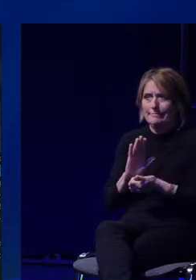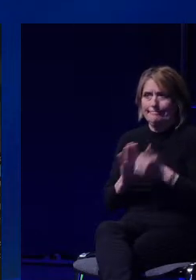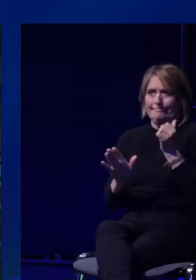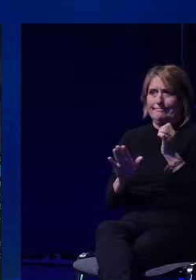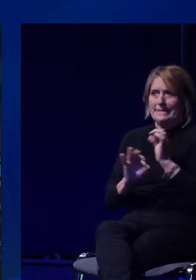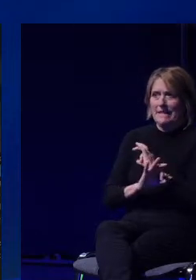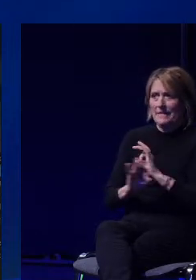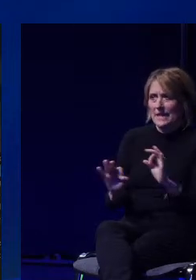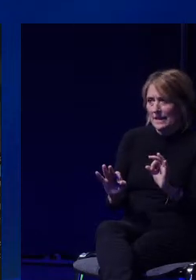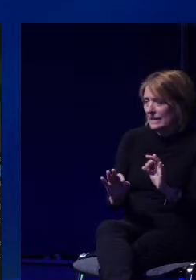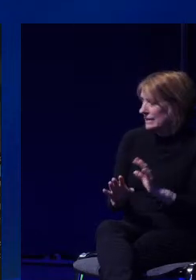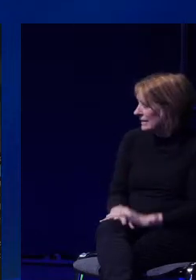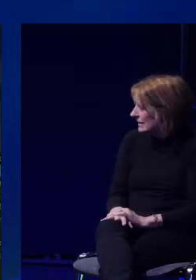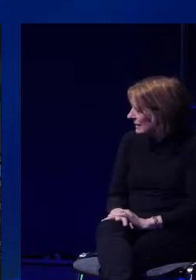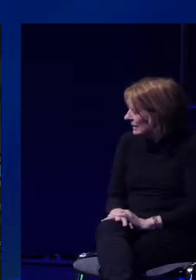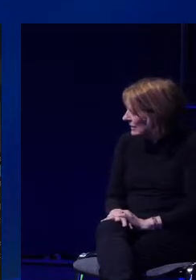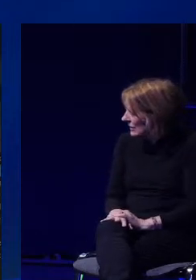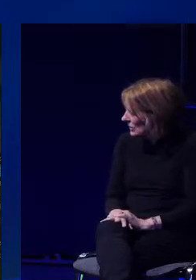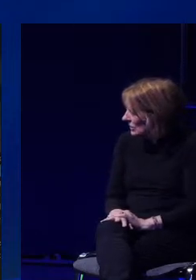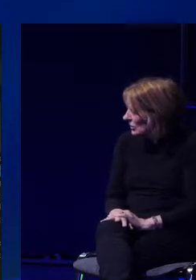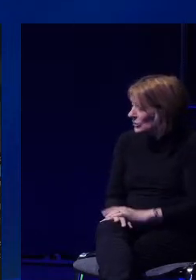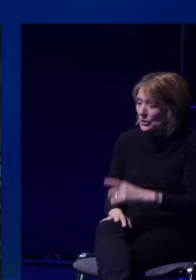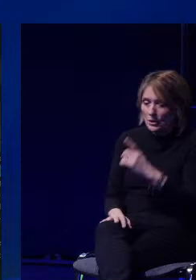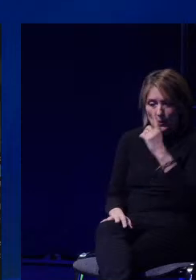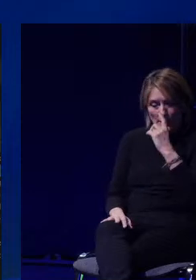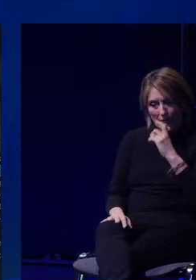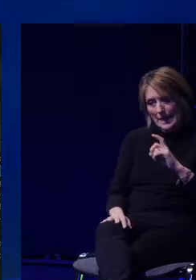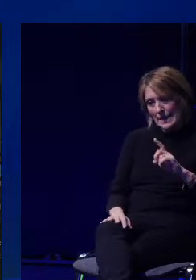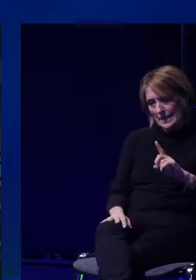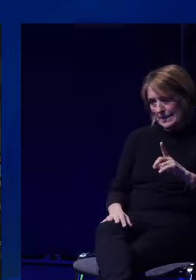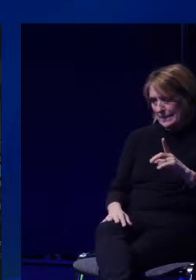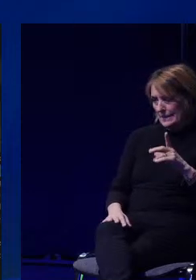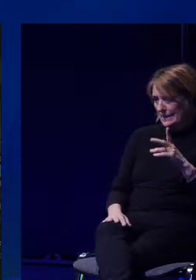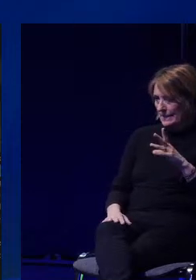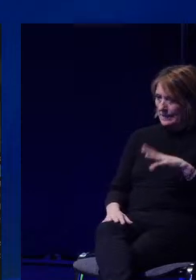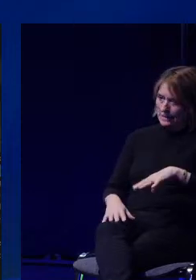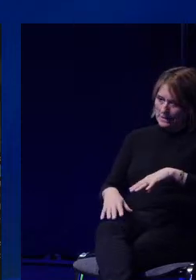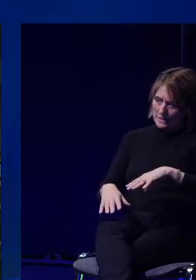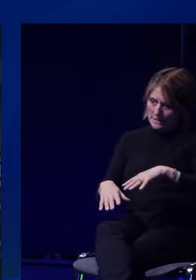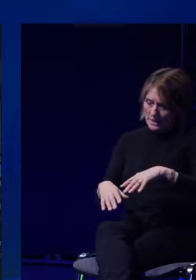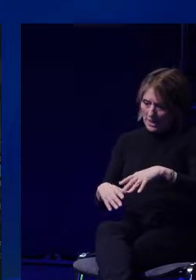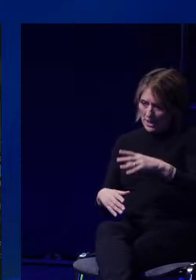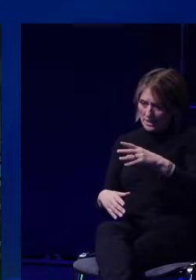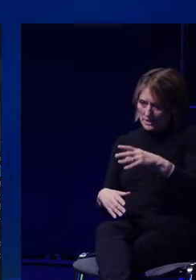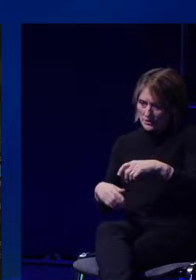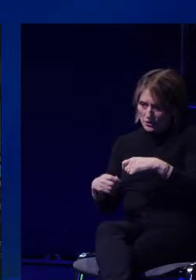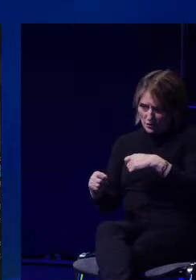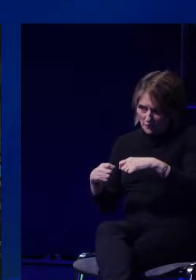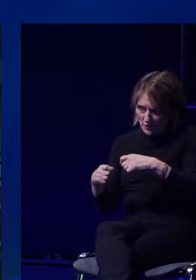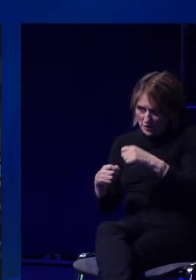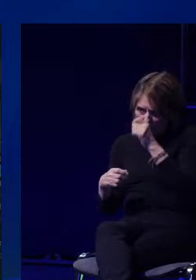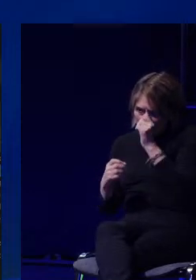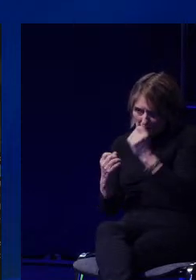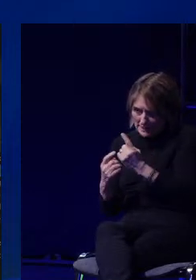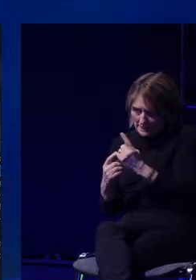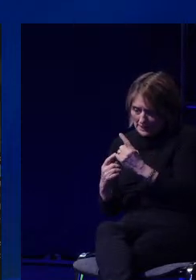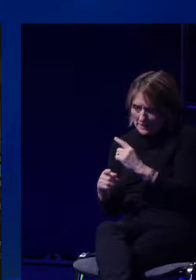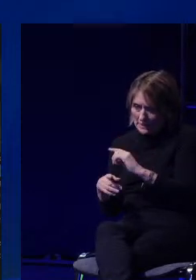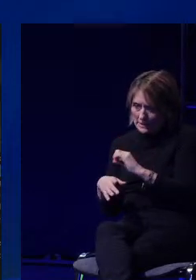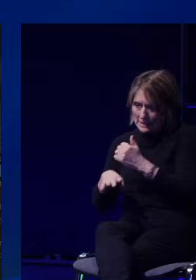3D, you actually can start the software, learn a little bit about something, and put some cameras in